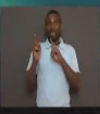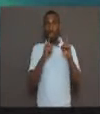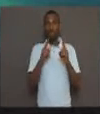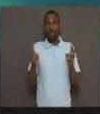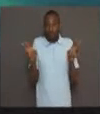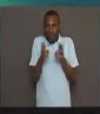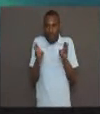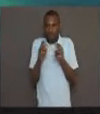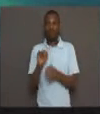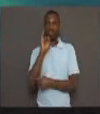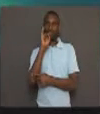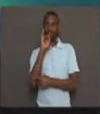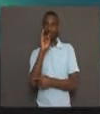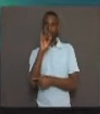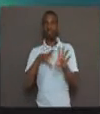current.